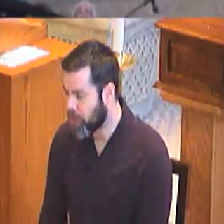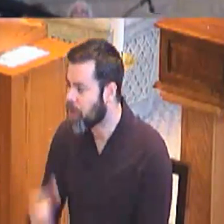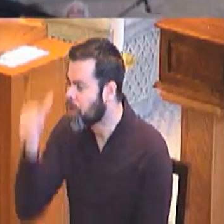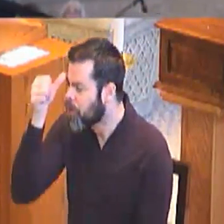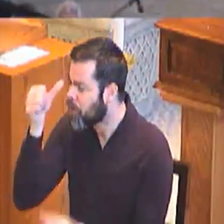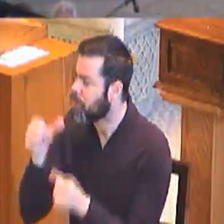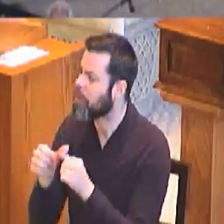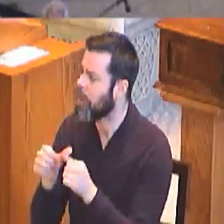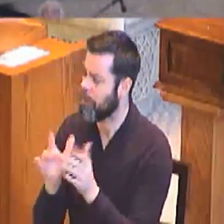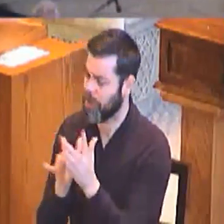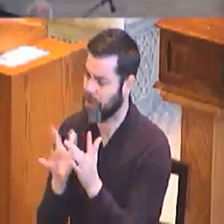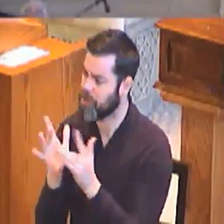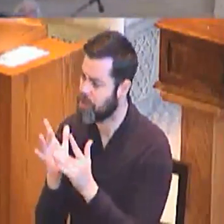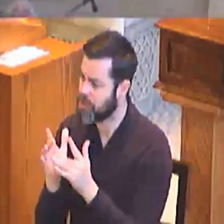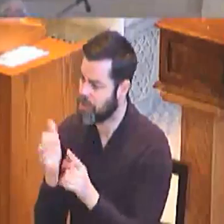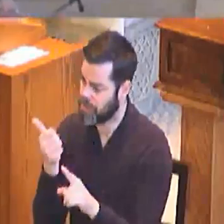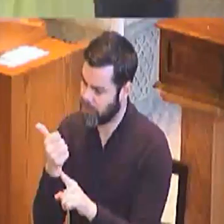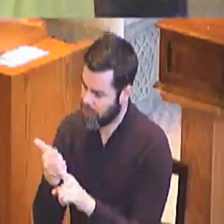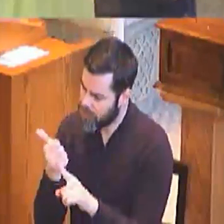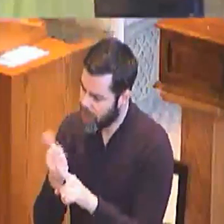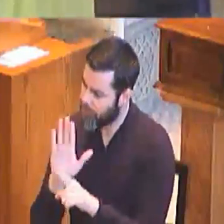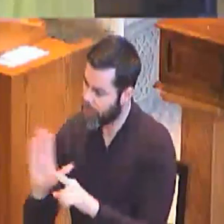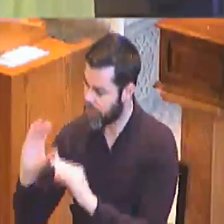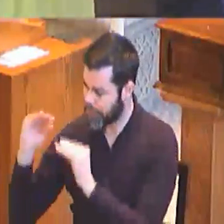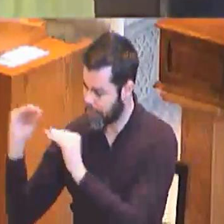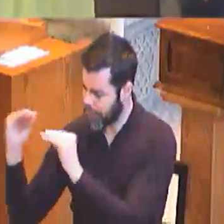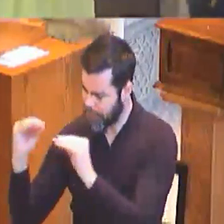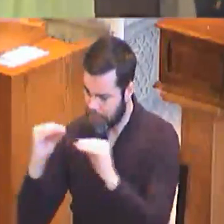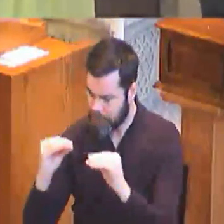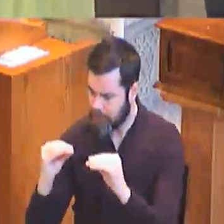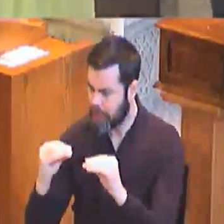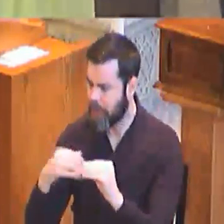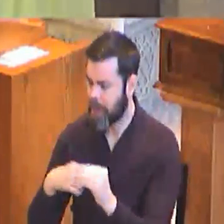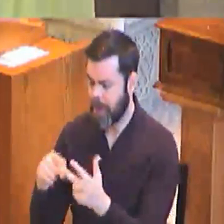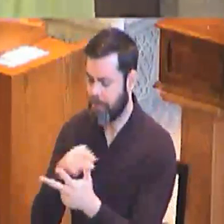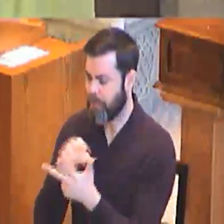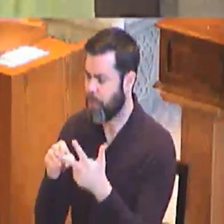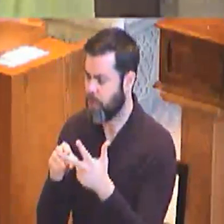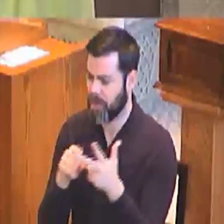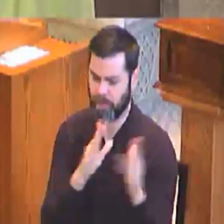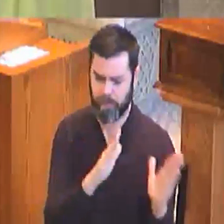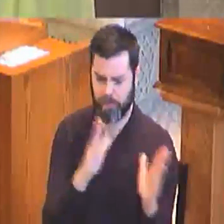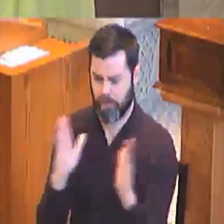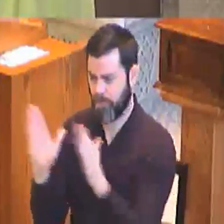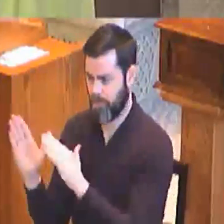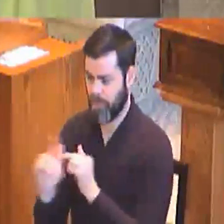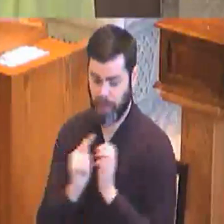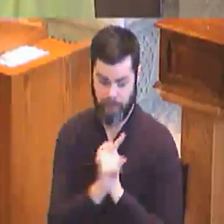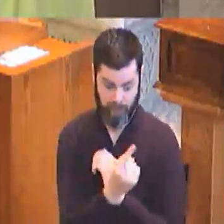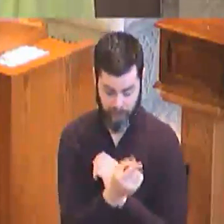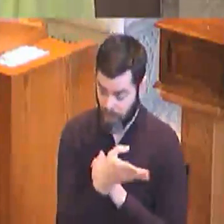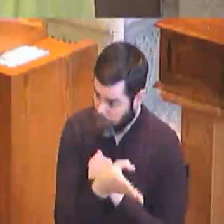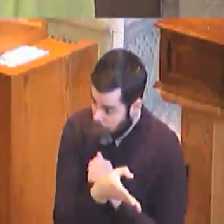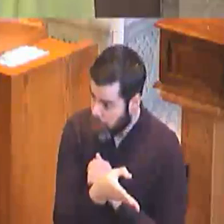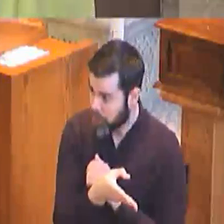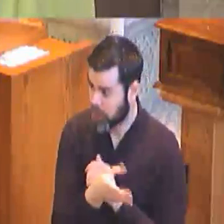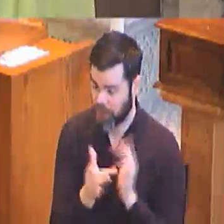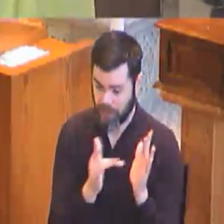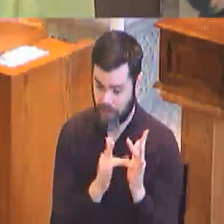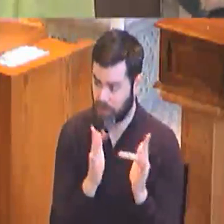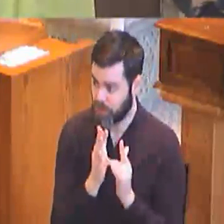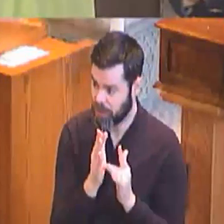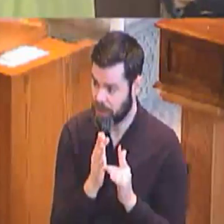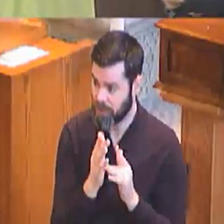remember, of Jesus' ministry is normally divided into three different areas. The first area of Jesus' ministry was when Jesus